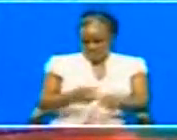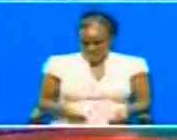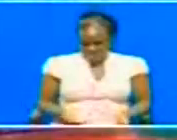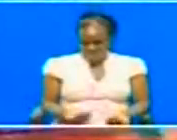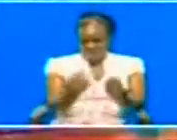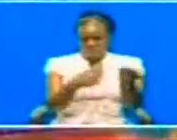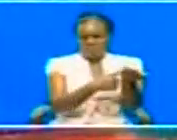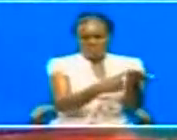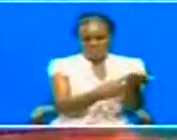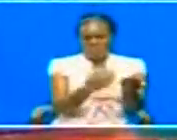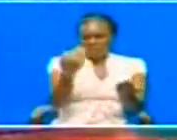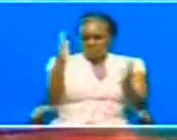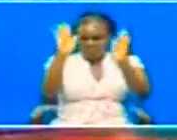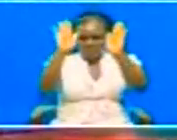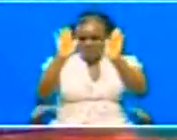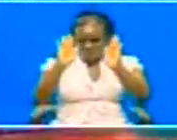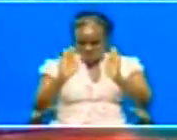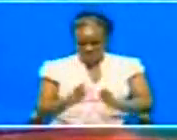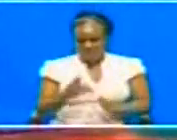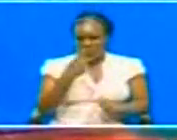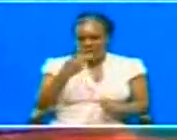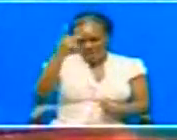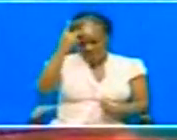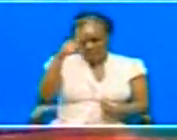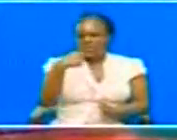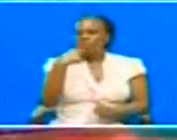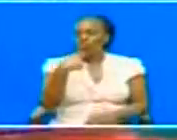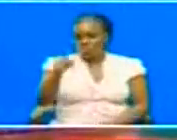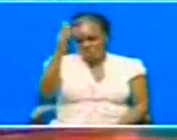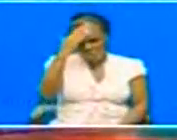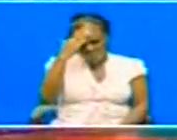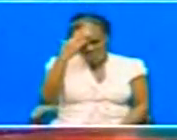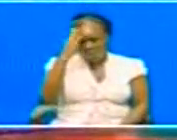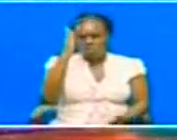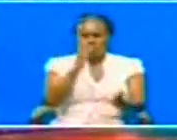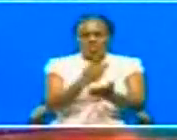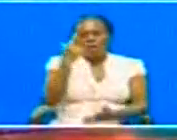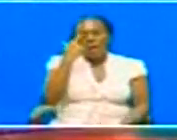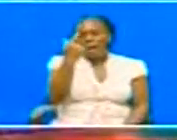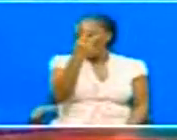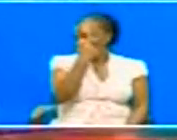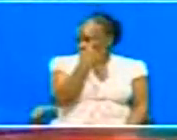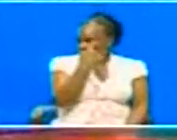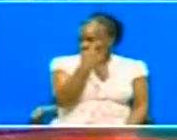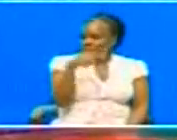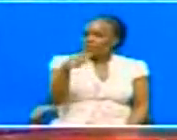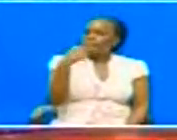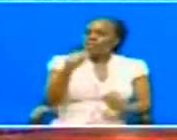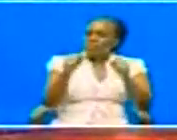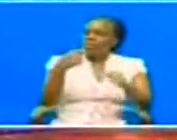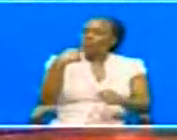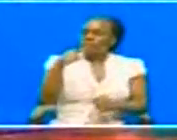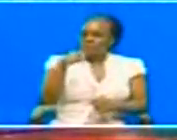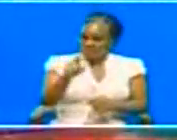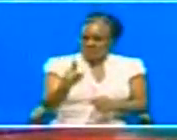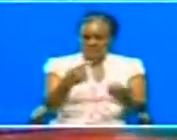with albinism, it's such an important thing for the correct diagnosis. And really speaking, is the eyes. The ophthalmologist will be able to tell whether it's an